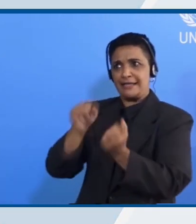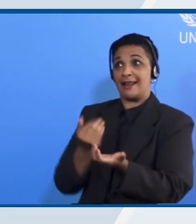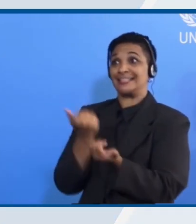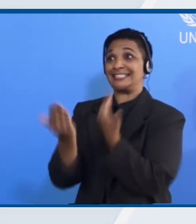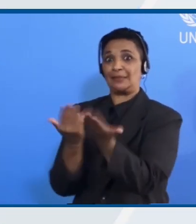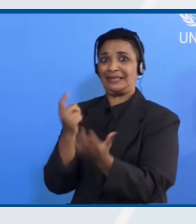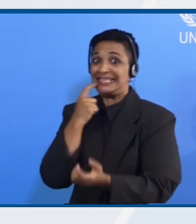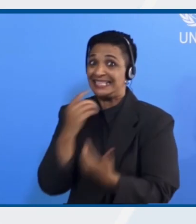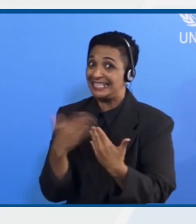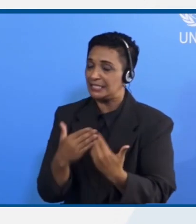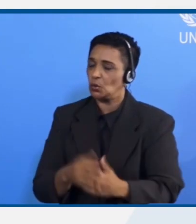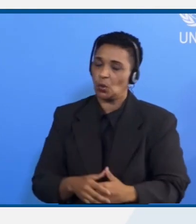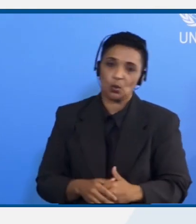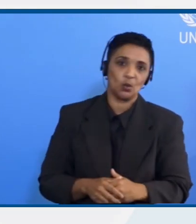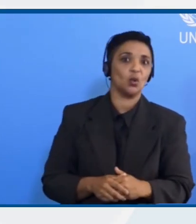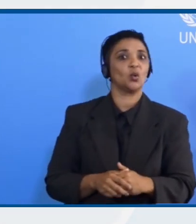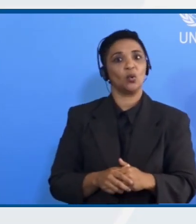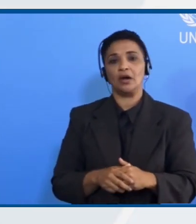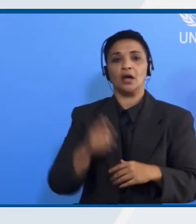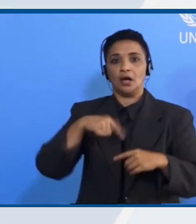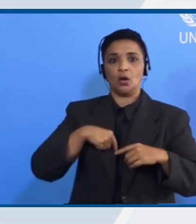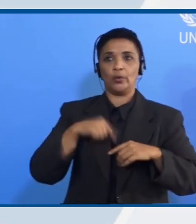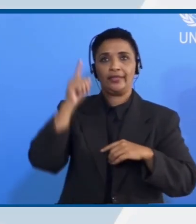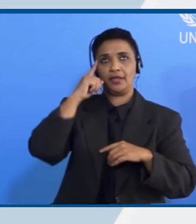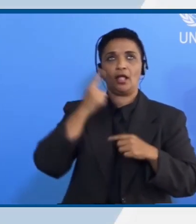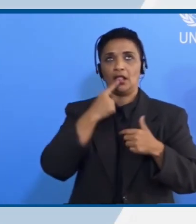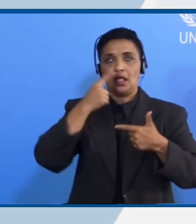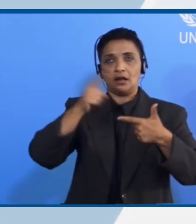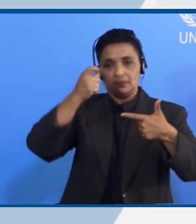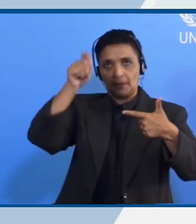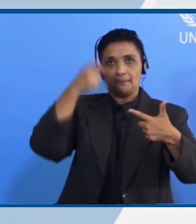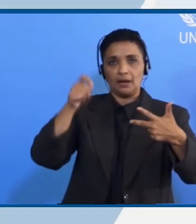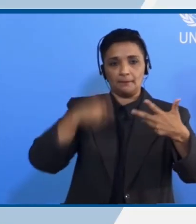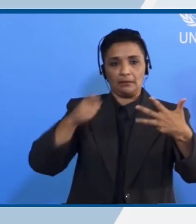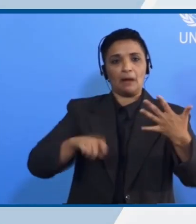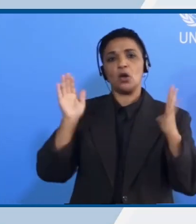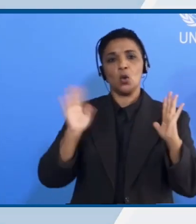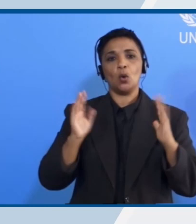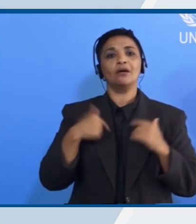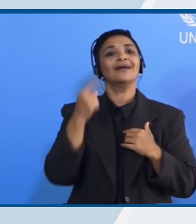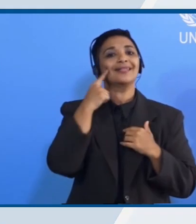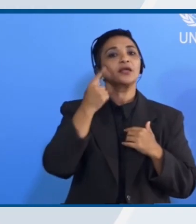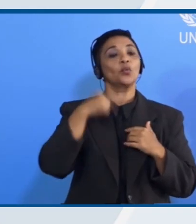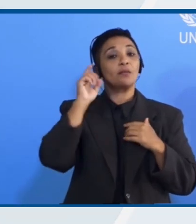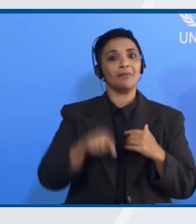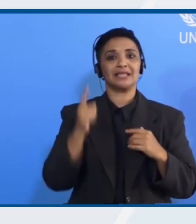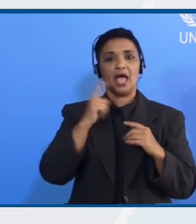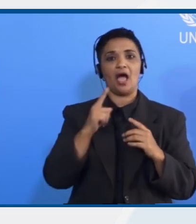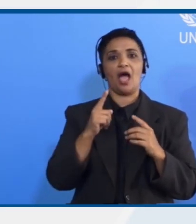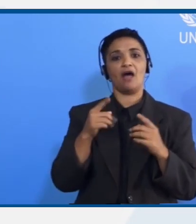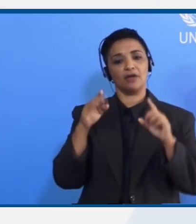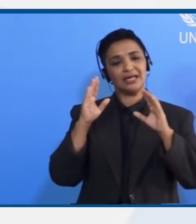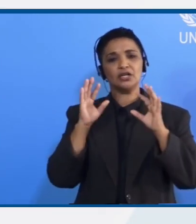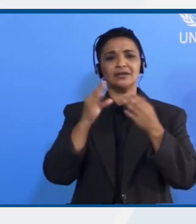We have other things to do than to keep tabs of all these different requirements from different funders. So I think it would be helpful to have a streamlined